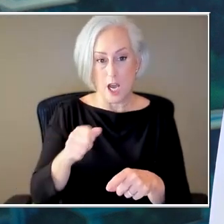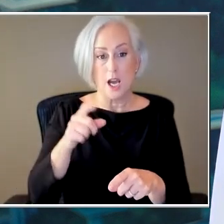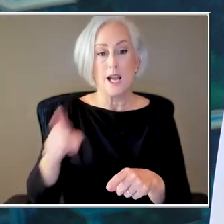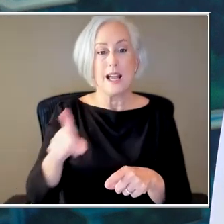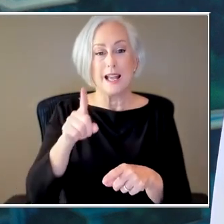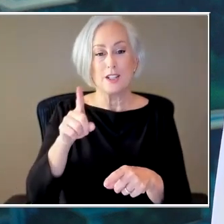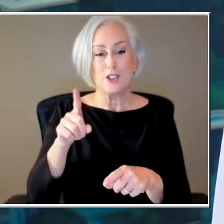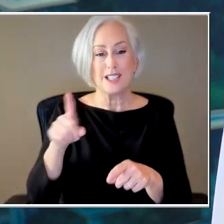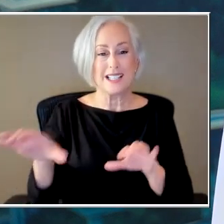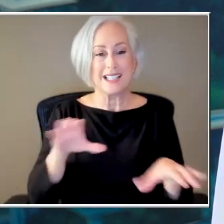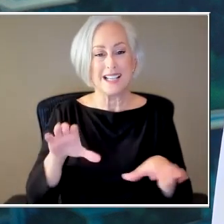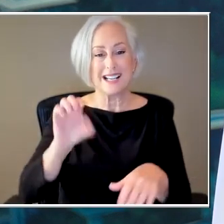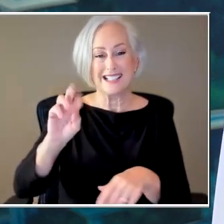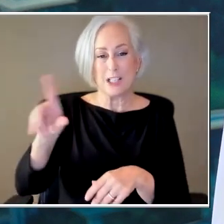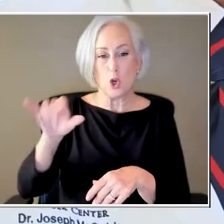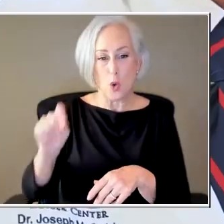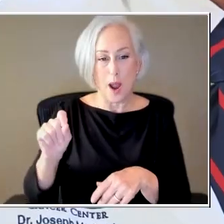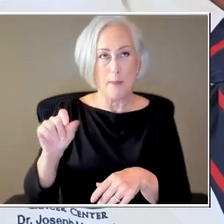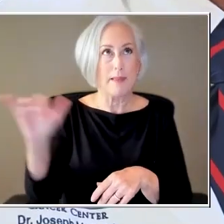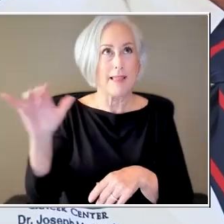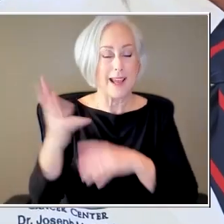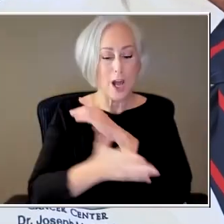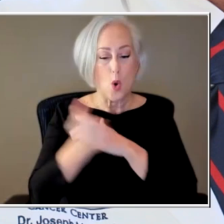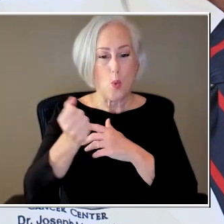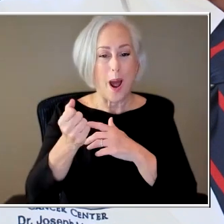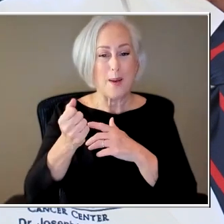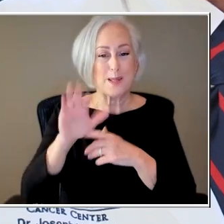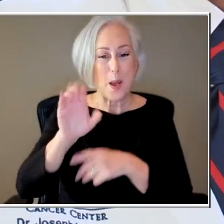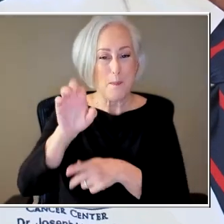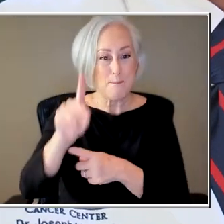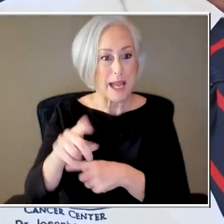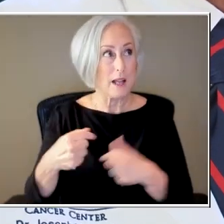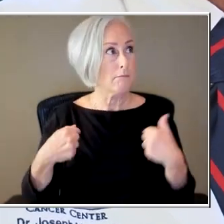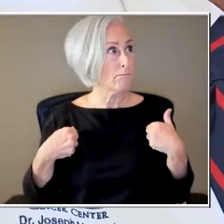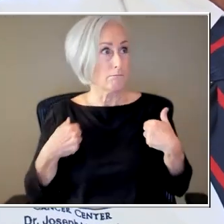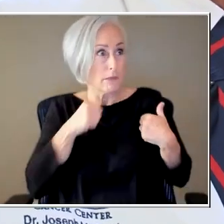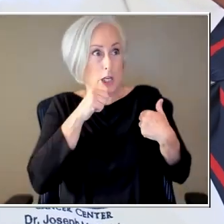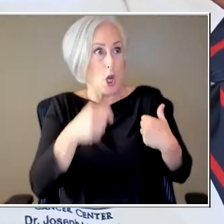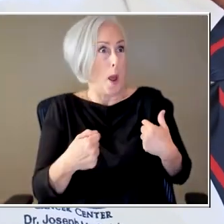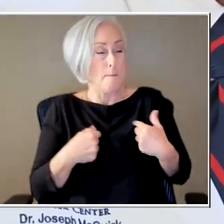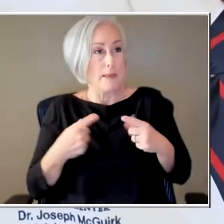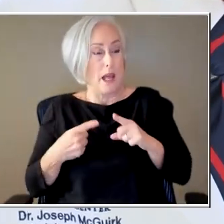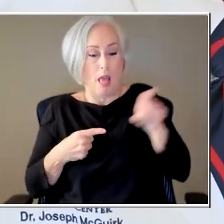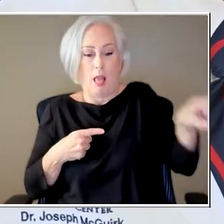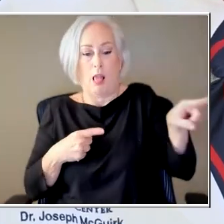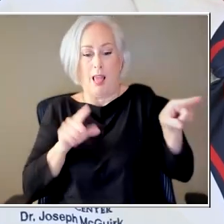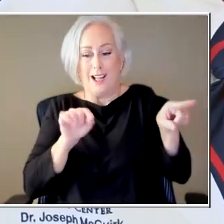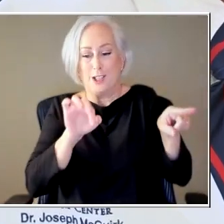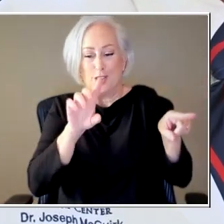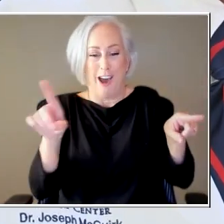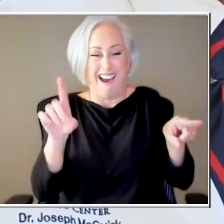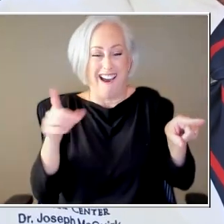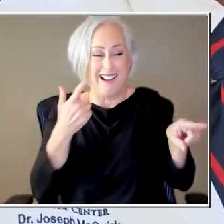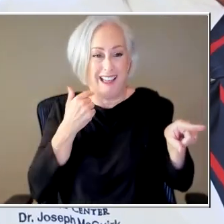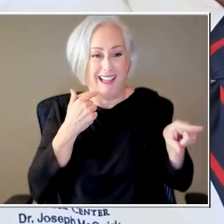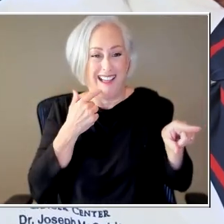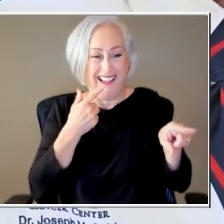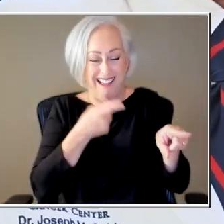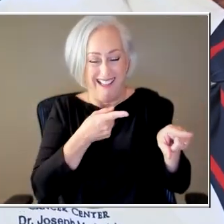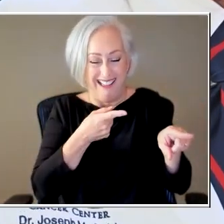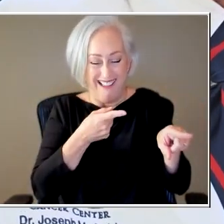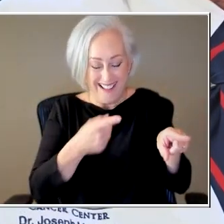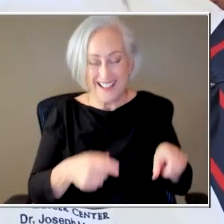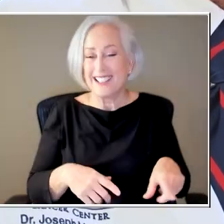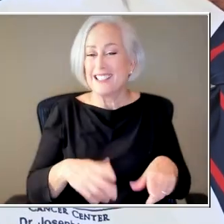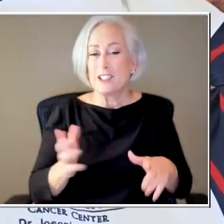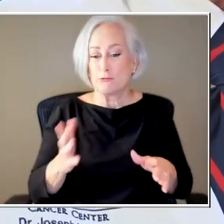a crime, robs a bank, she can say, it wasn't me, it was Todd Dunlop. Perfect. And say, just check his